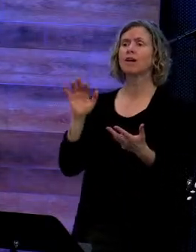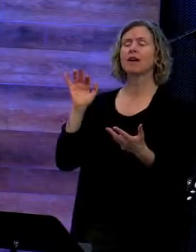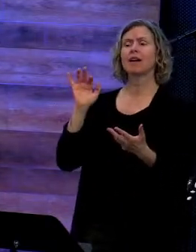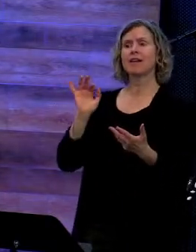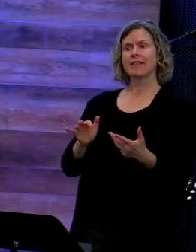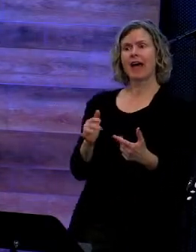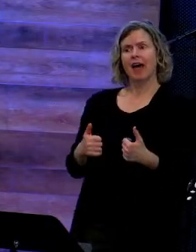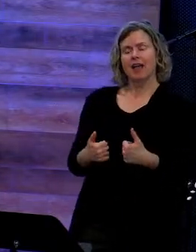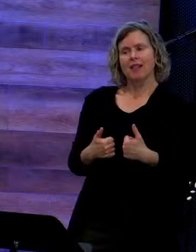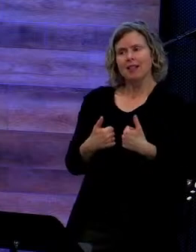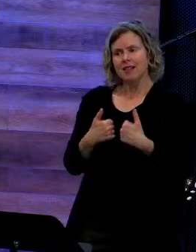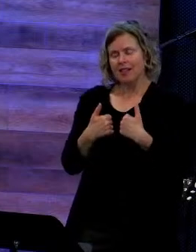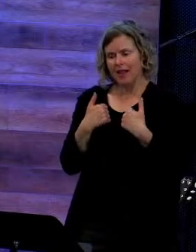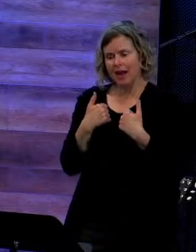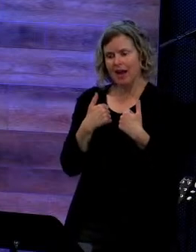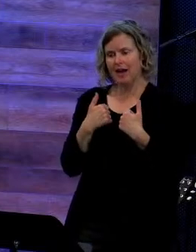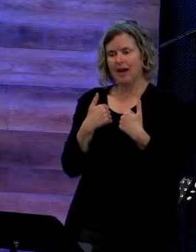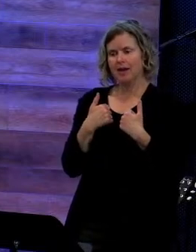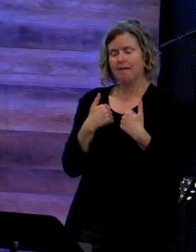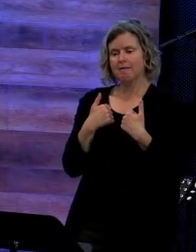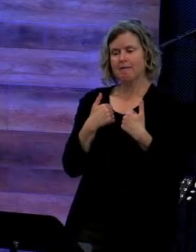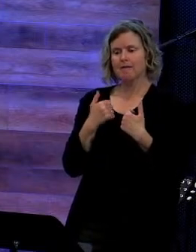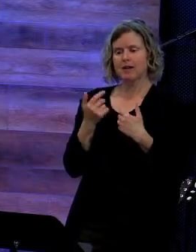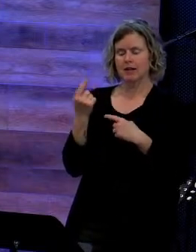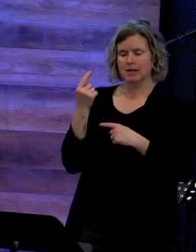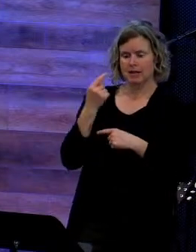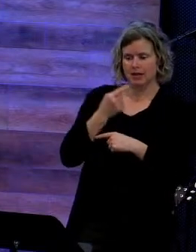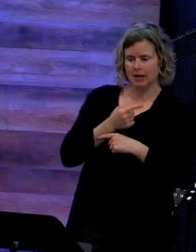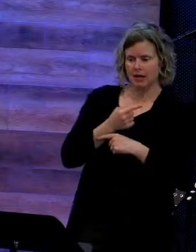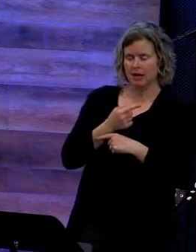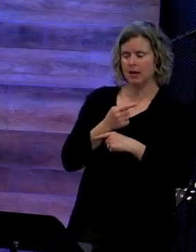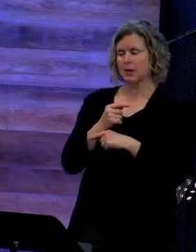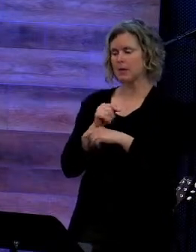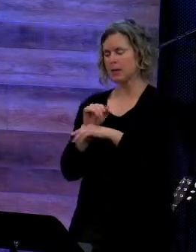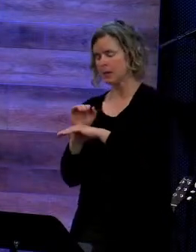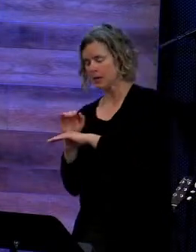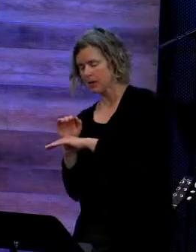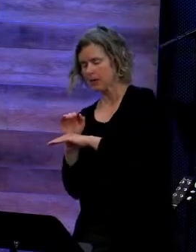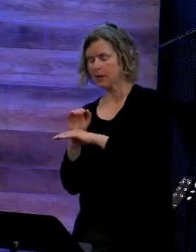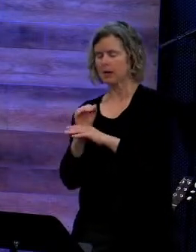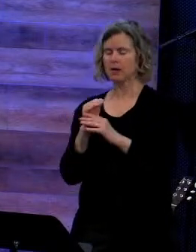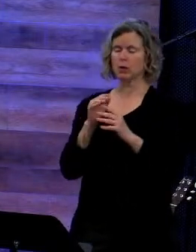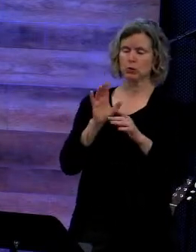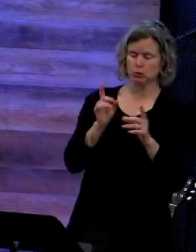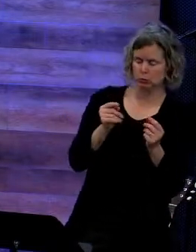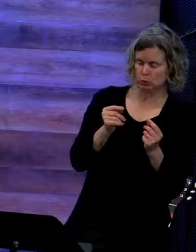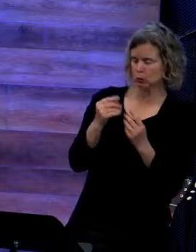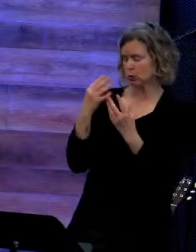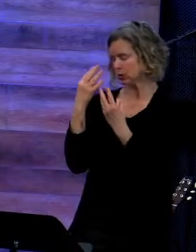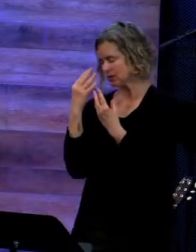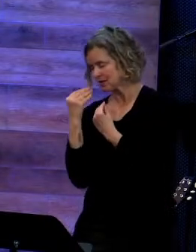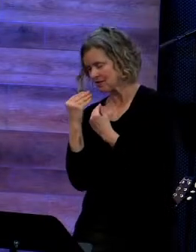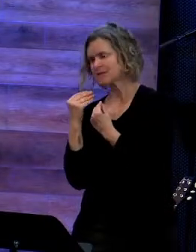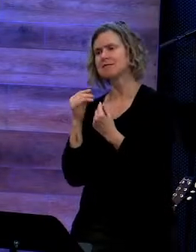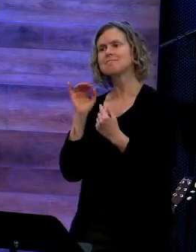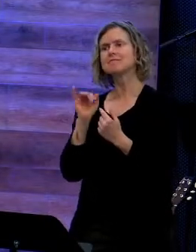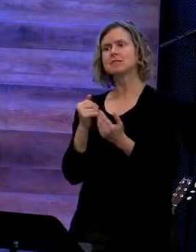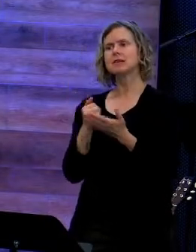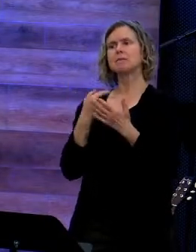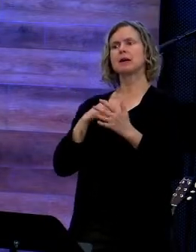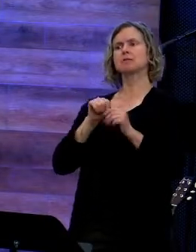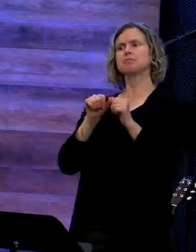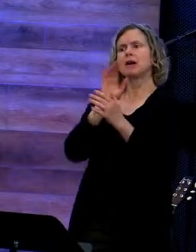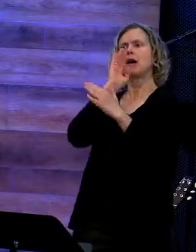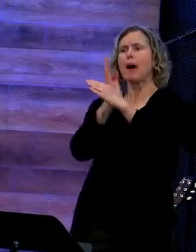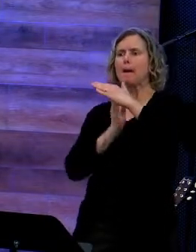to rest eventually. It's actually following up with your actions, with your schedules, with your rhythms of life. Or to put it in another